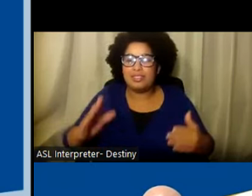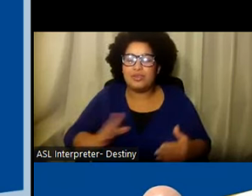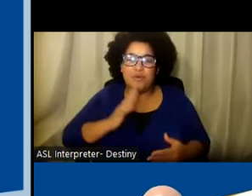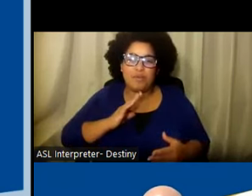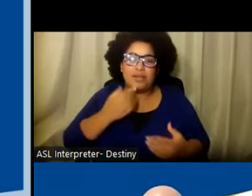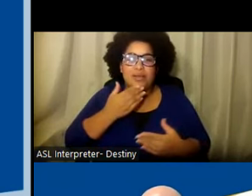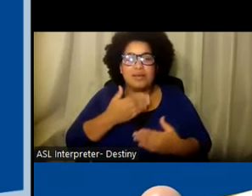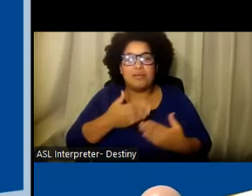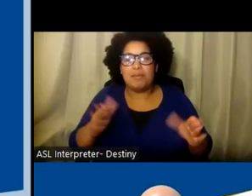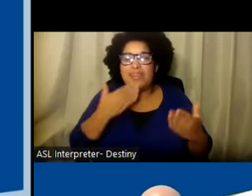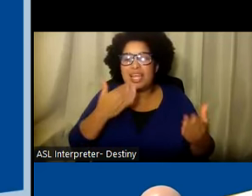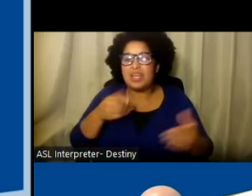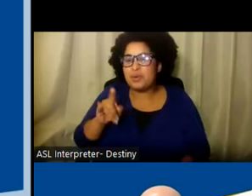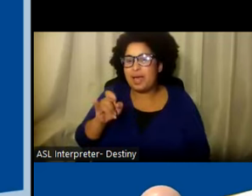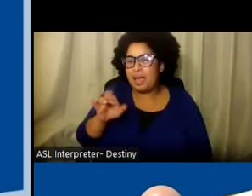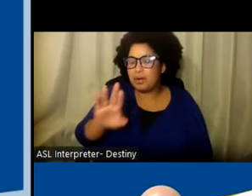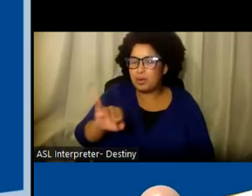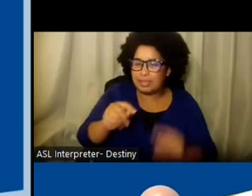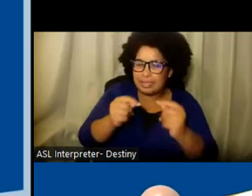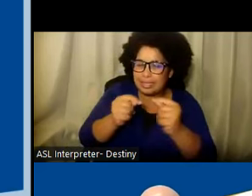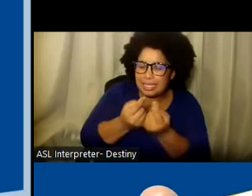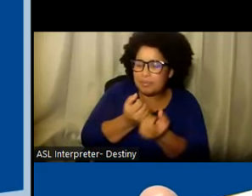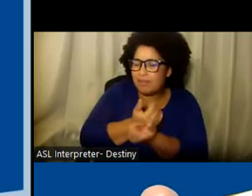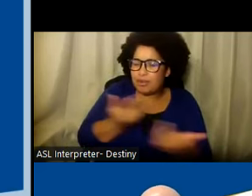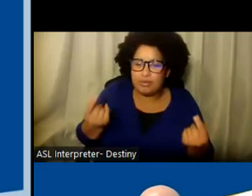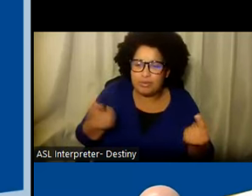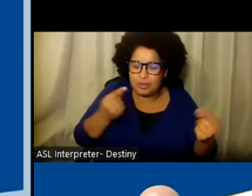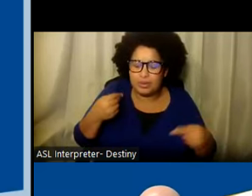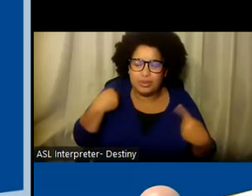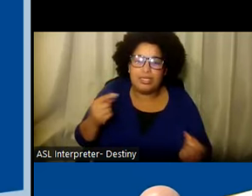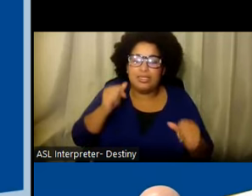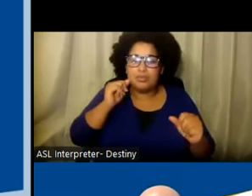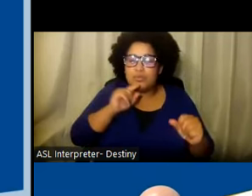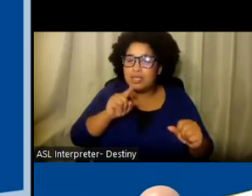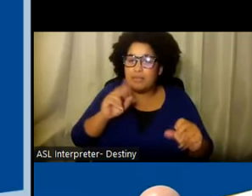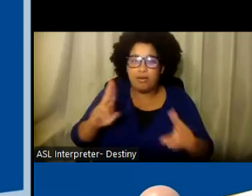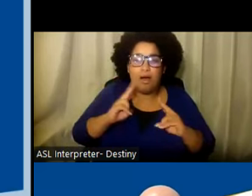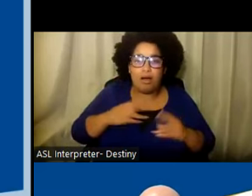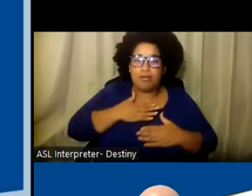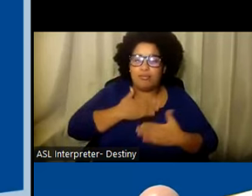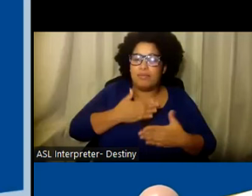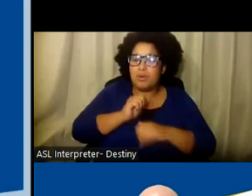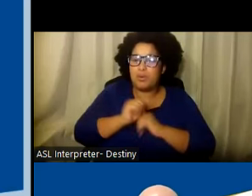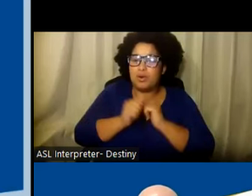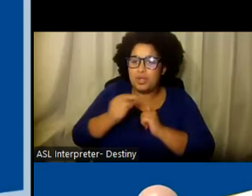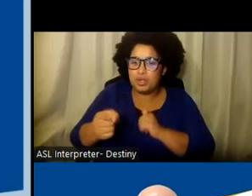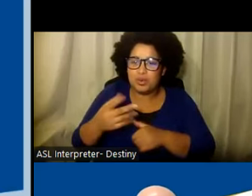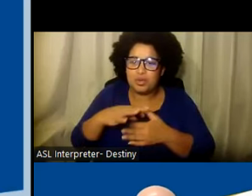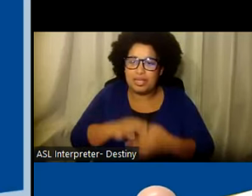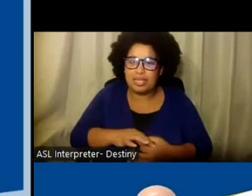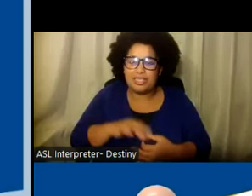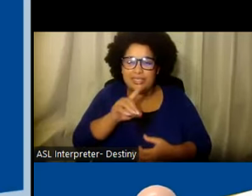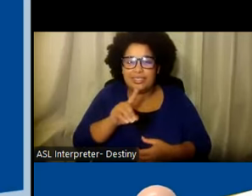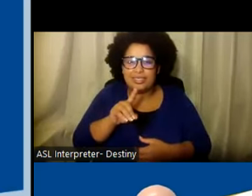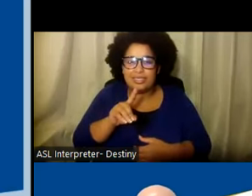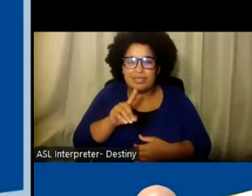publicly thank you, Amber, and your team for all the great work. It's been an absolute honor and a pleasure to work with you on Disability Thrive Initiative.